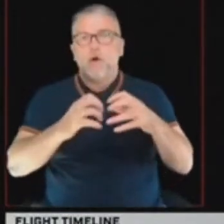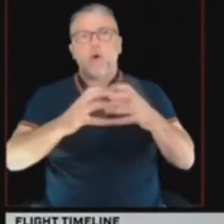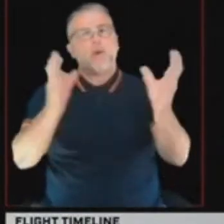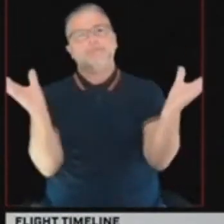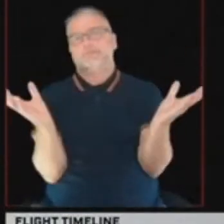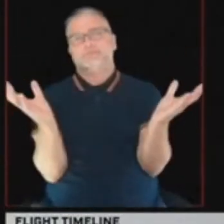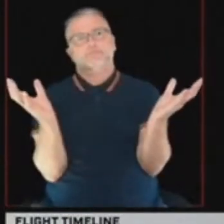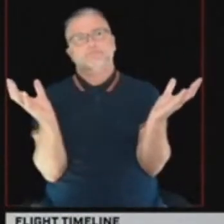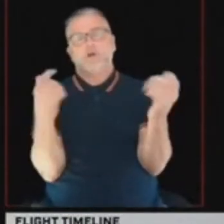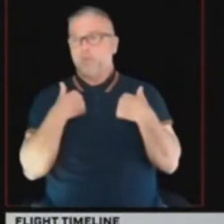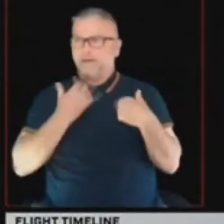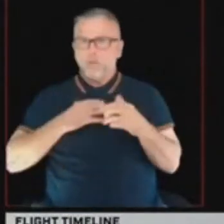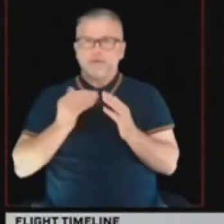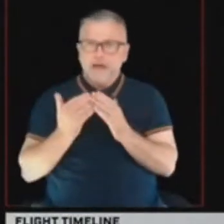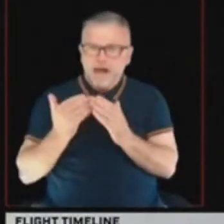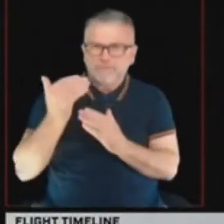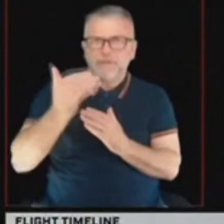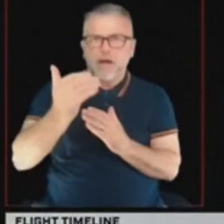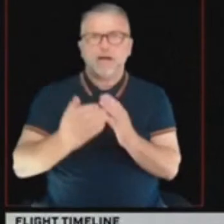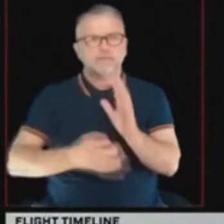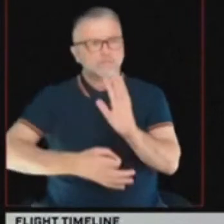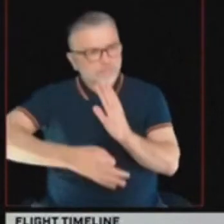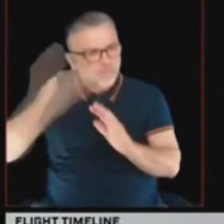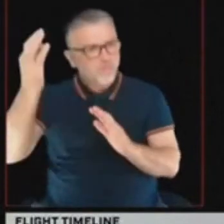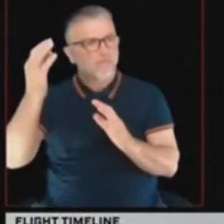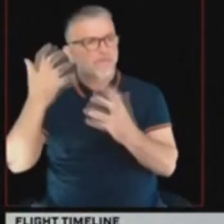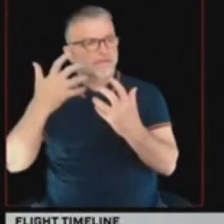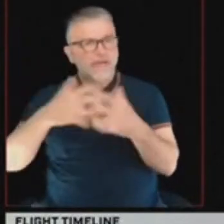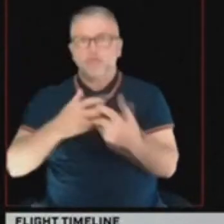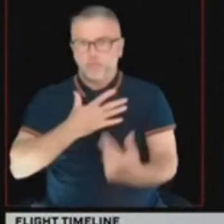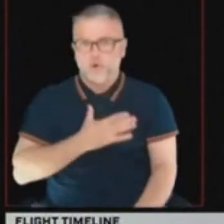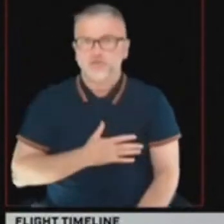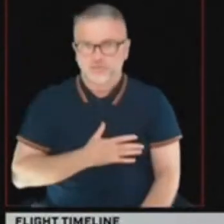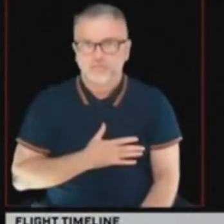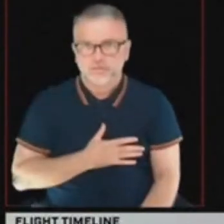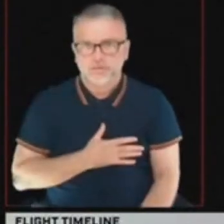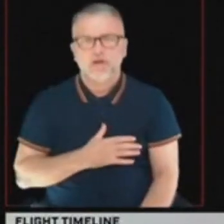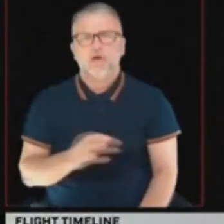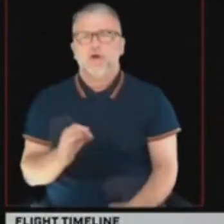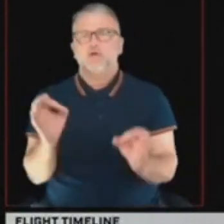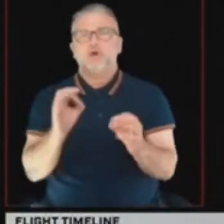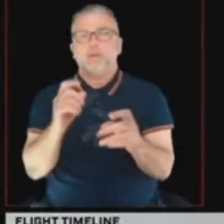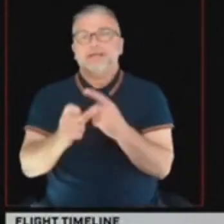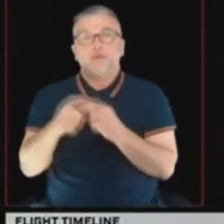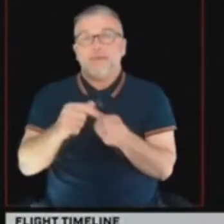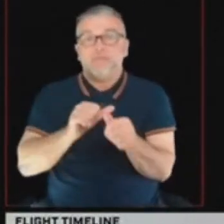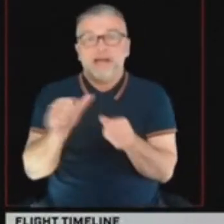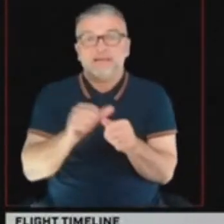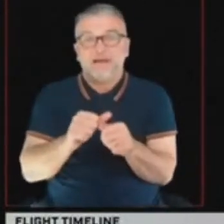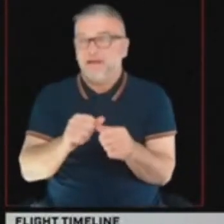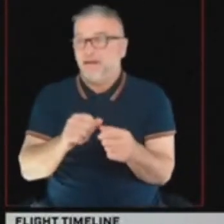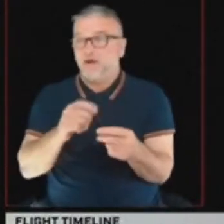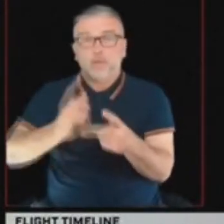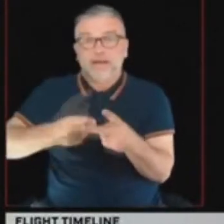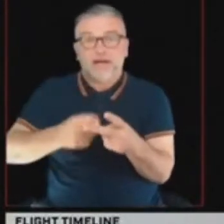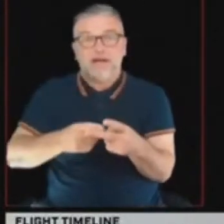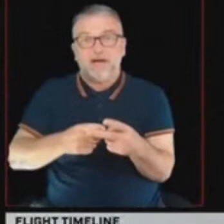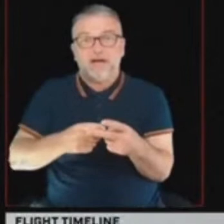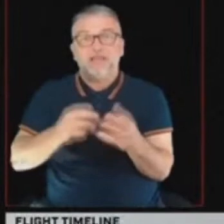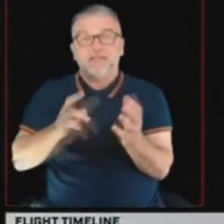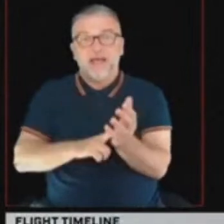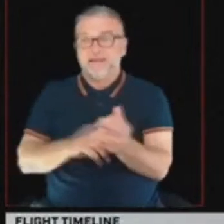advancing technology and innovating. Nobody does that better, more efficiently, quicker than the